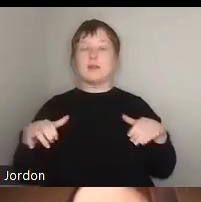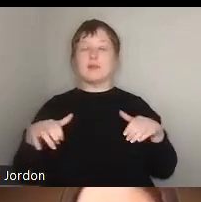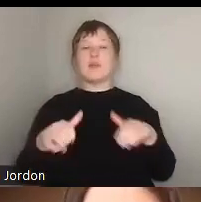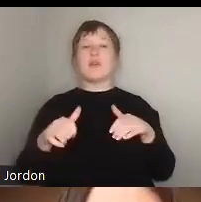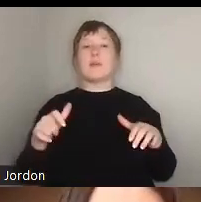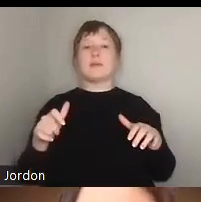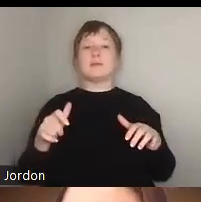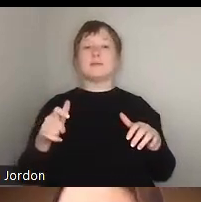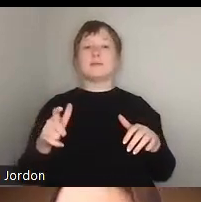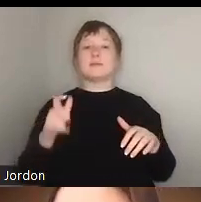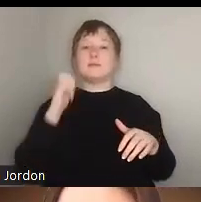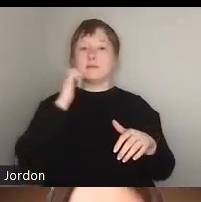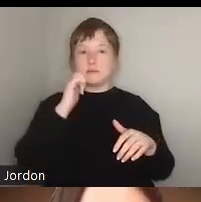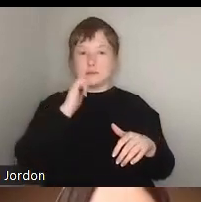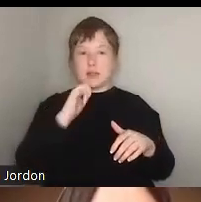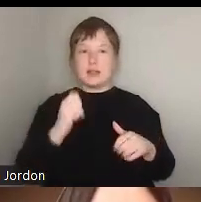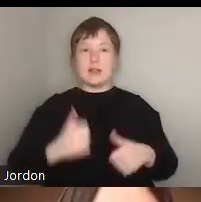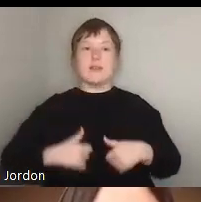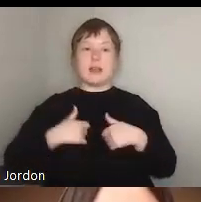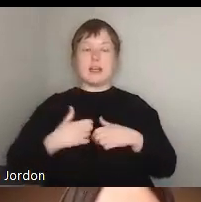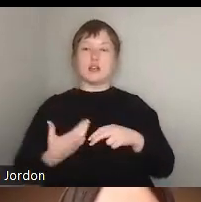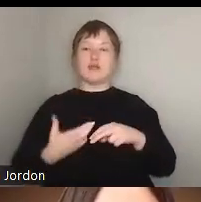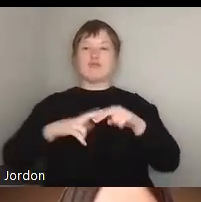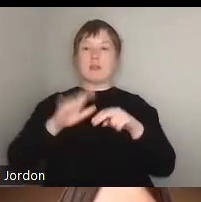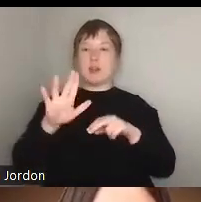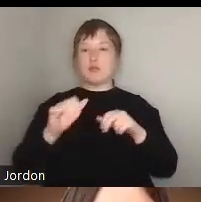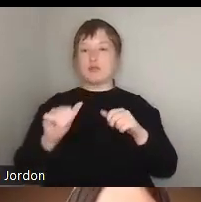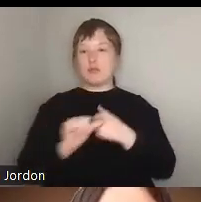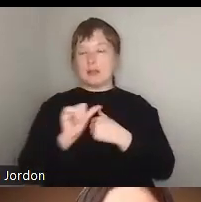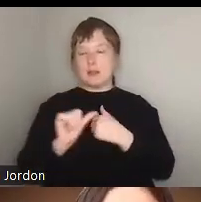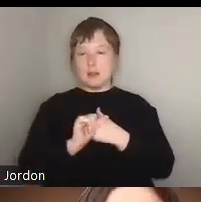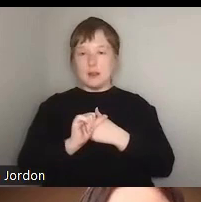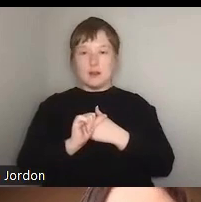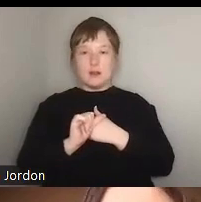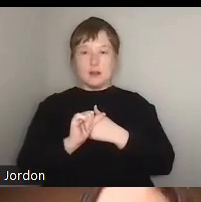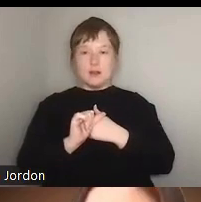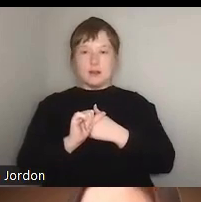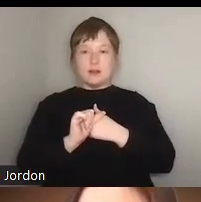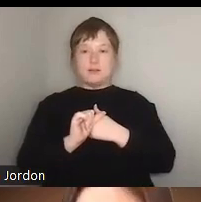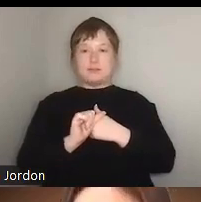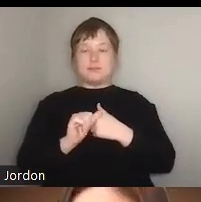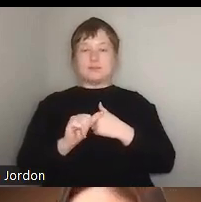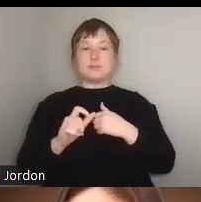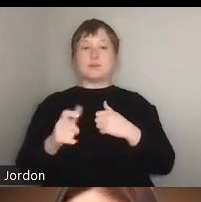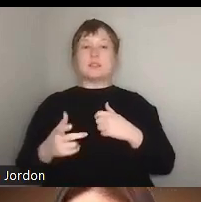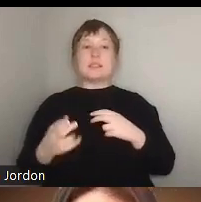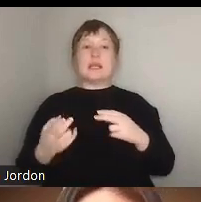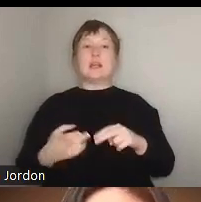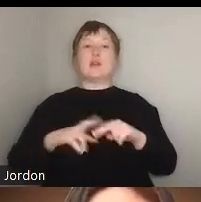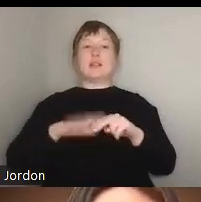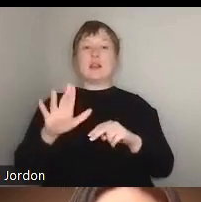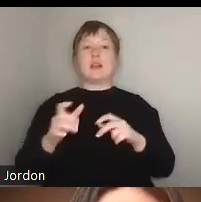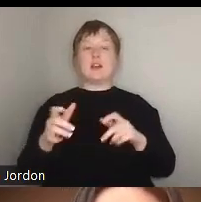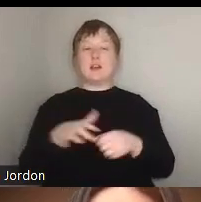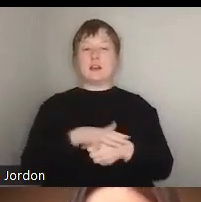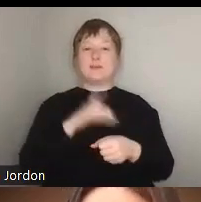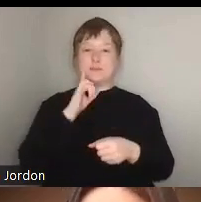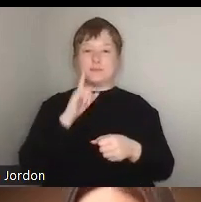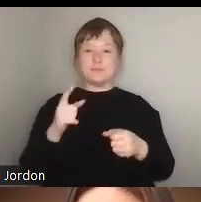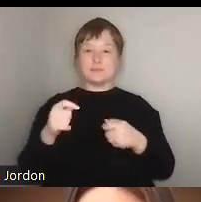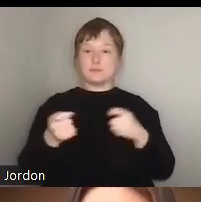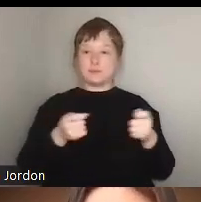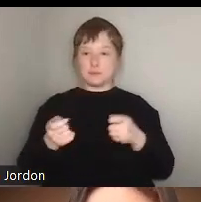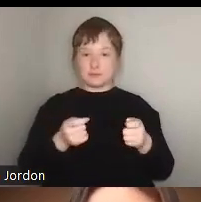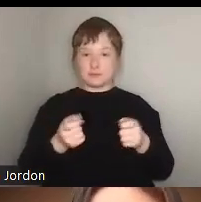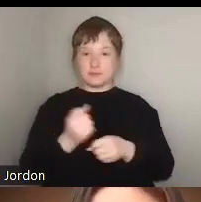daily living increases risk. So it's because that's increasing those areas for control. So it's essentially making